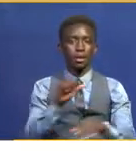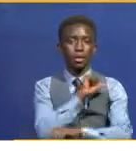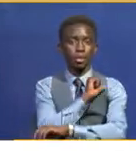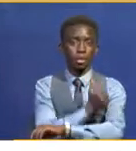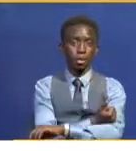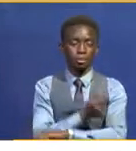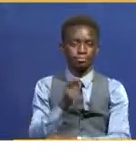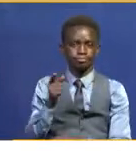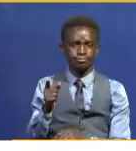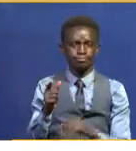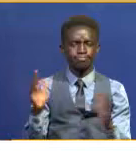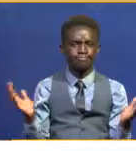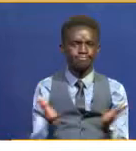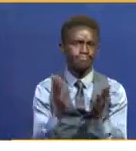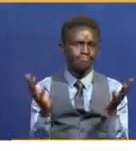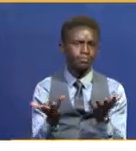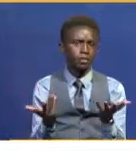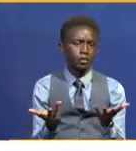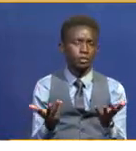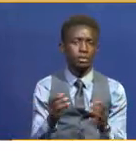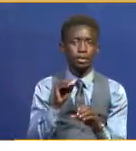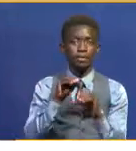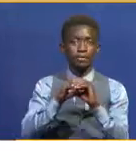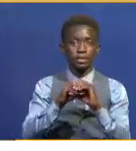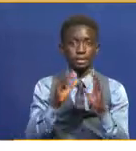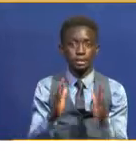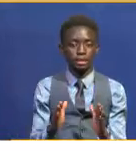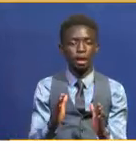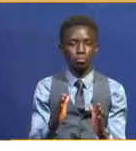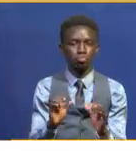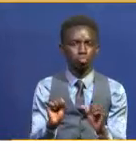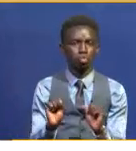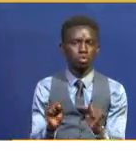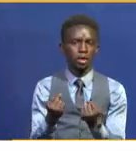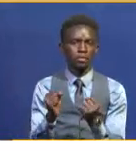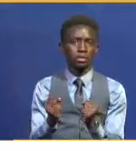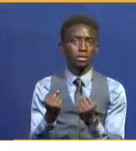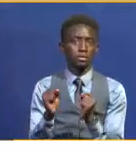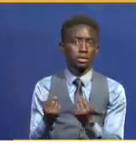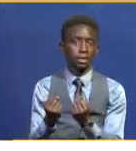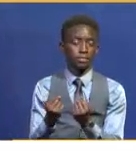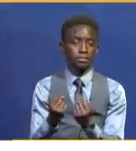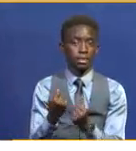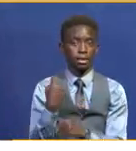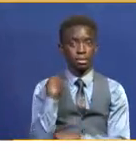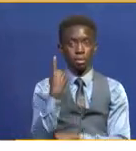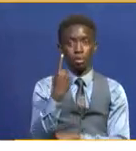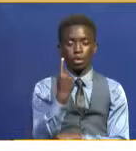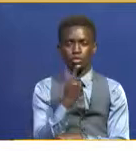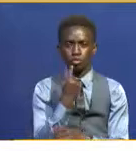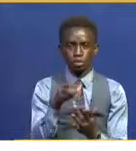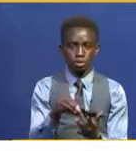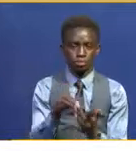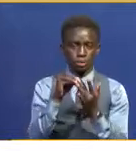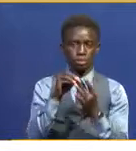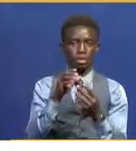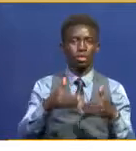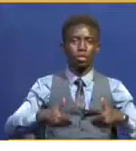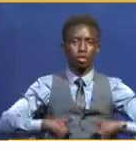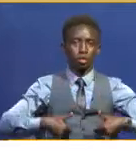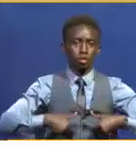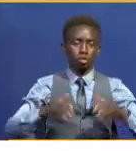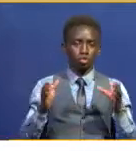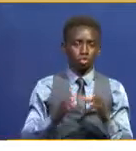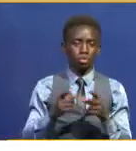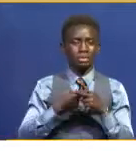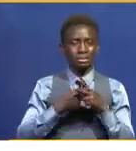encourage investors to actually save, and more so the youth, to actually be able to